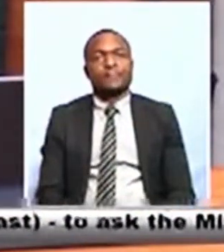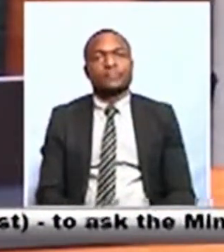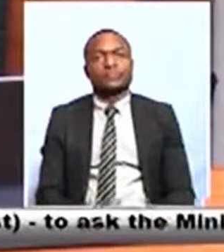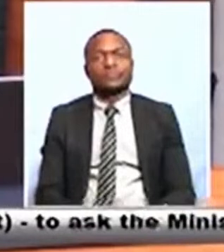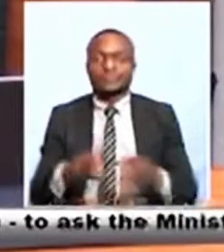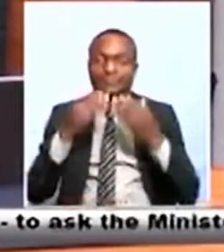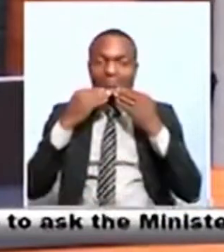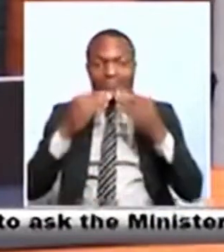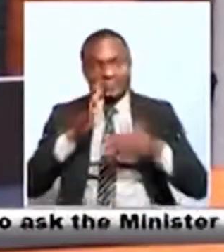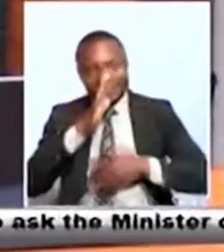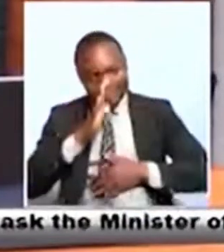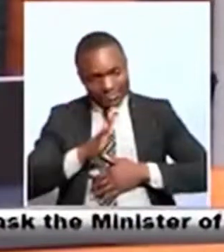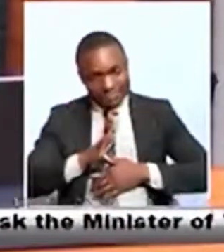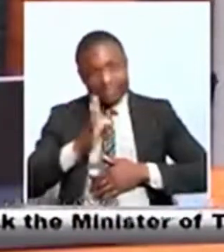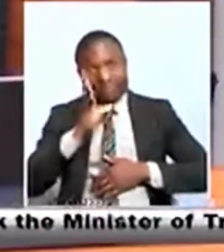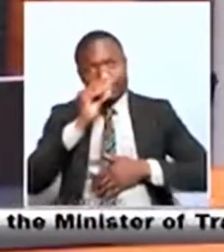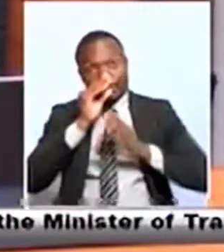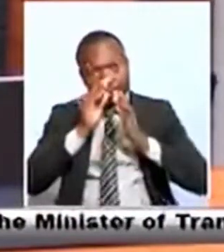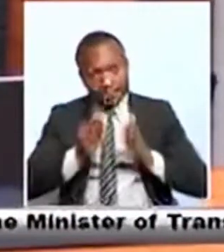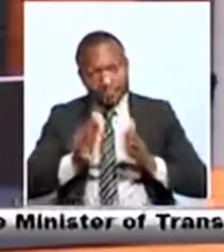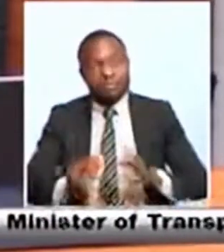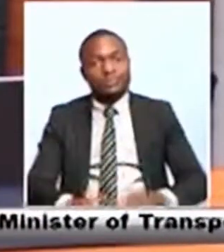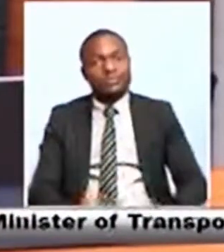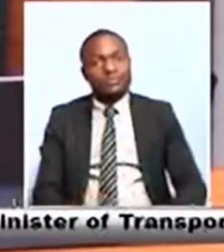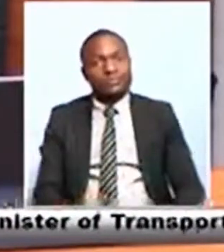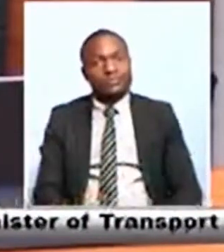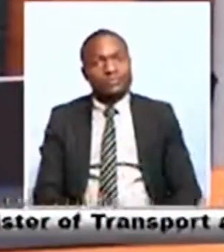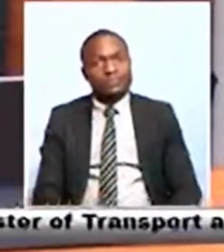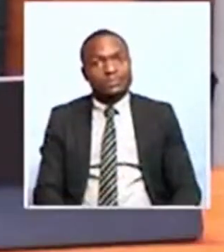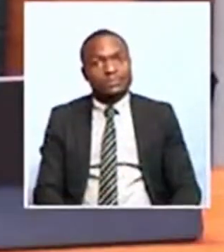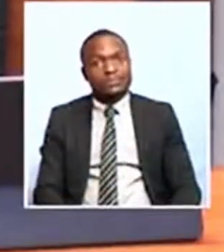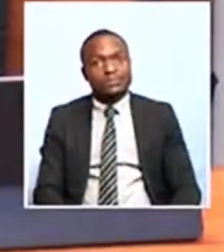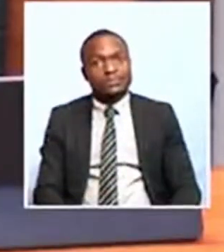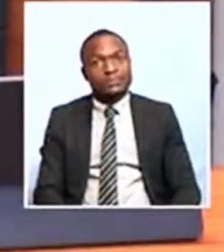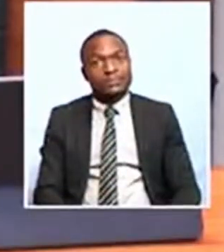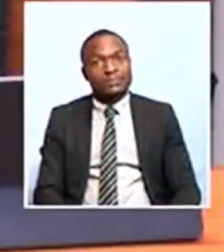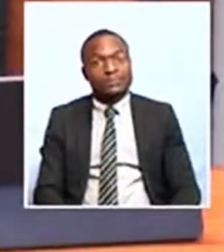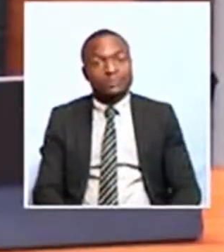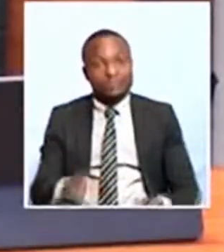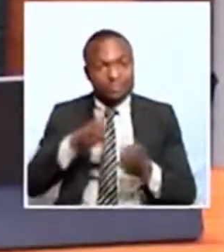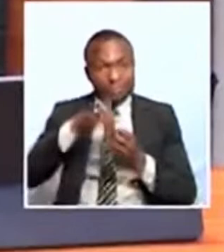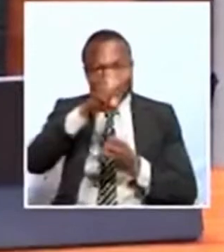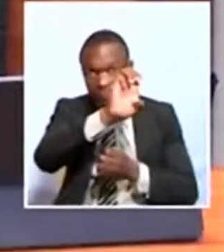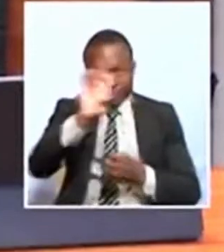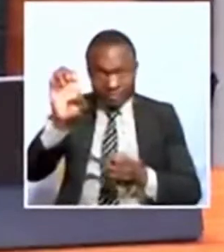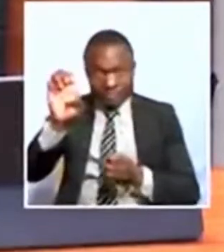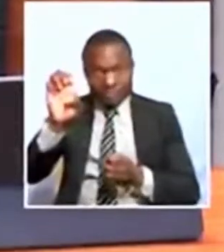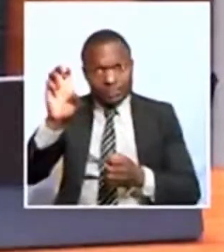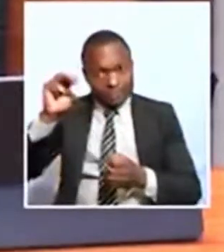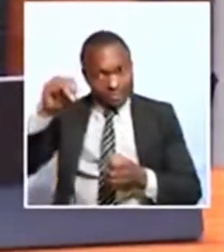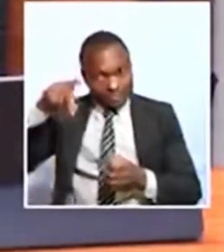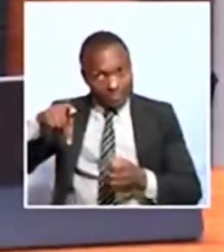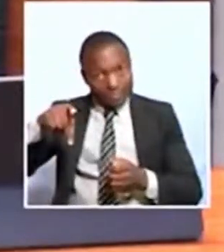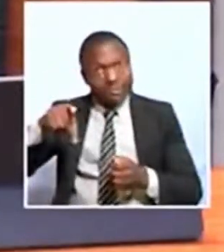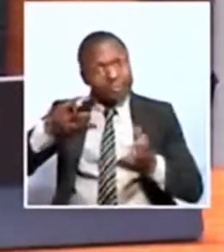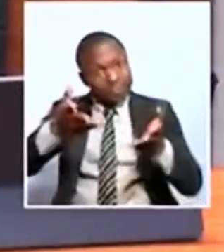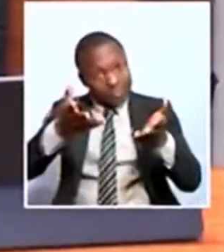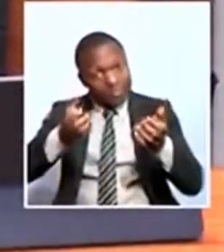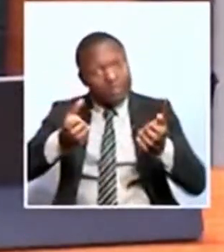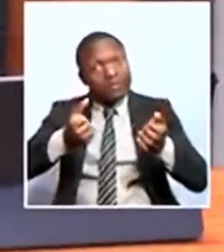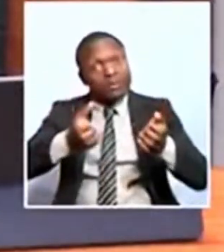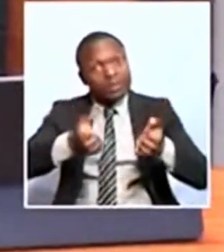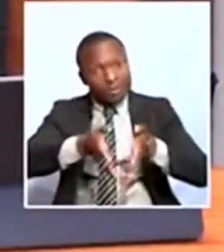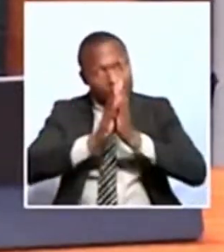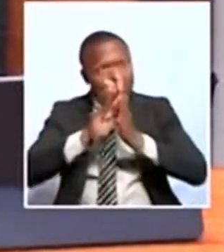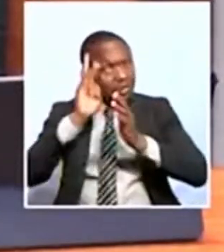Thank you, Madam Speaker. The Solwezi East Member of Parliament would like to ask the Minister of